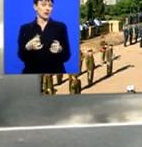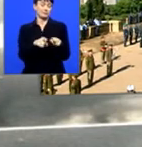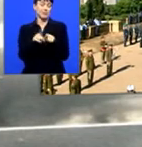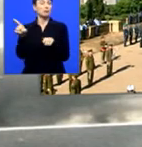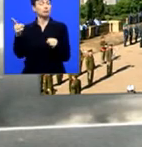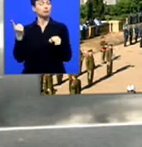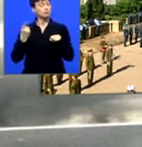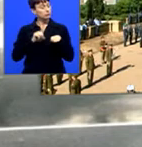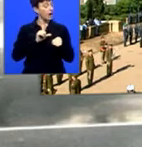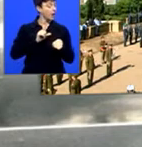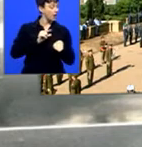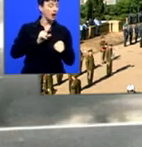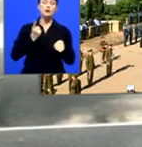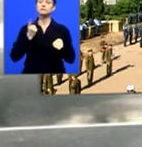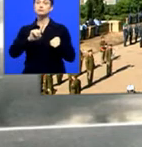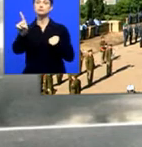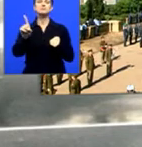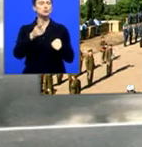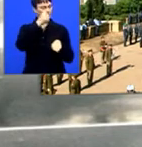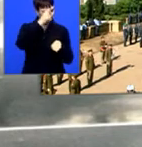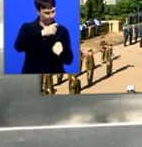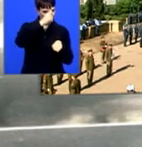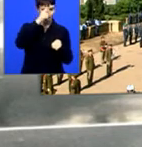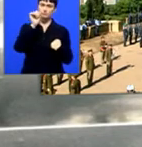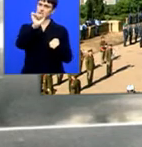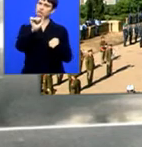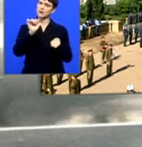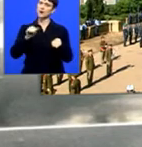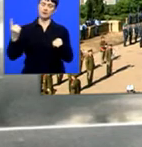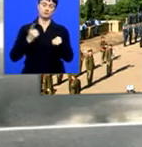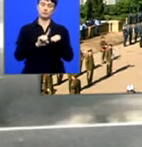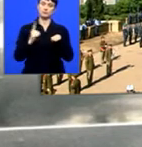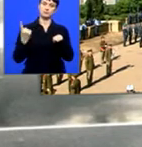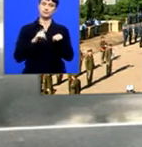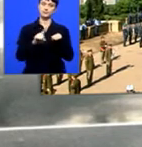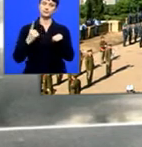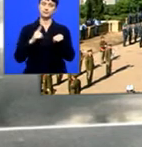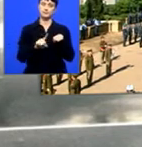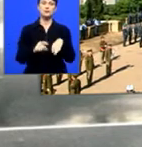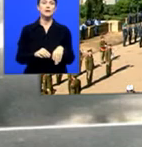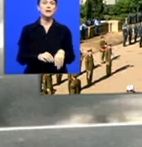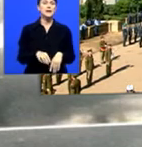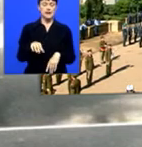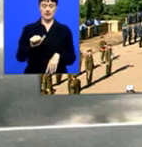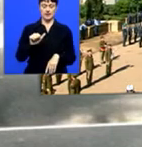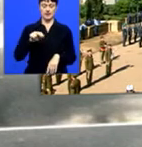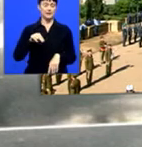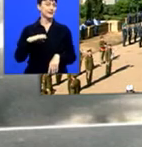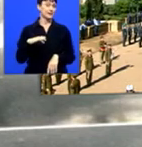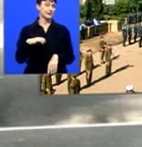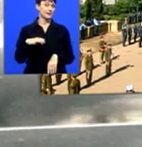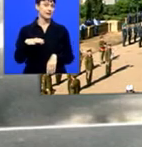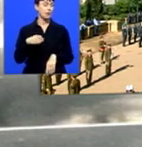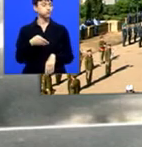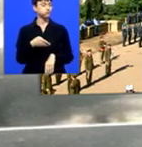come and see the body of President Nelson Mandela, the former president of the African National Congress. If you can come through,